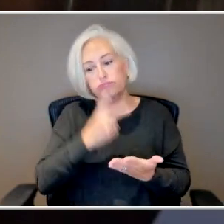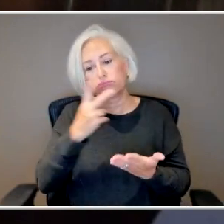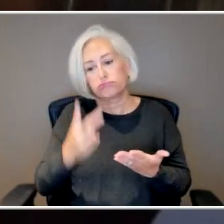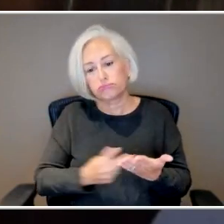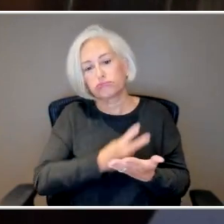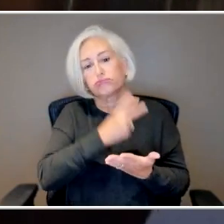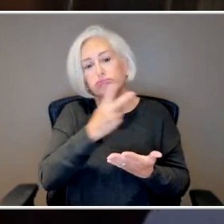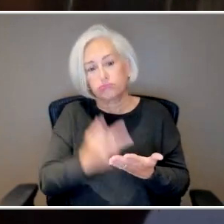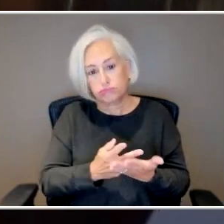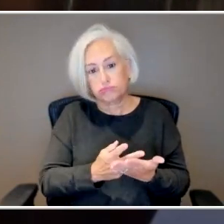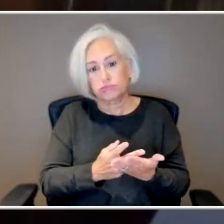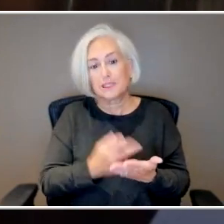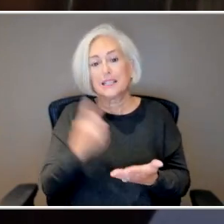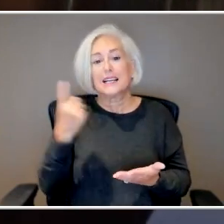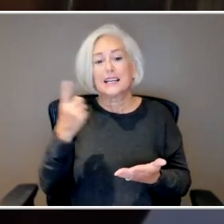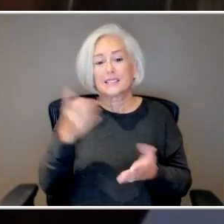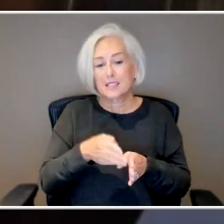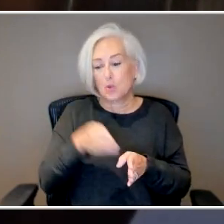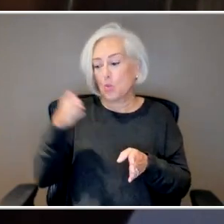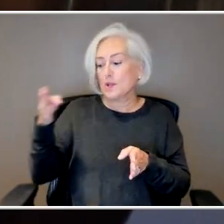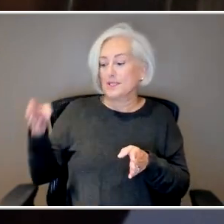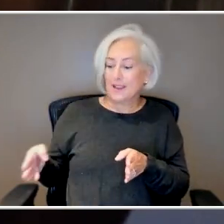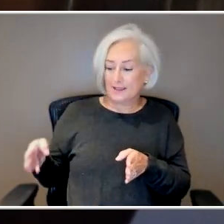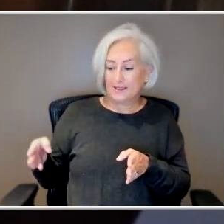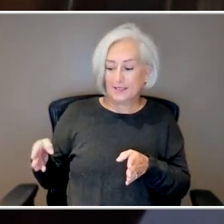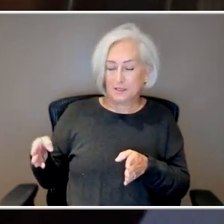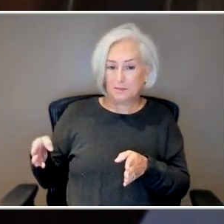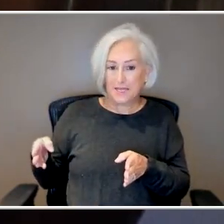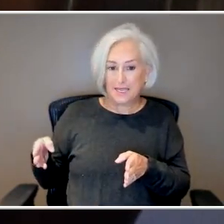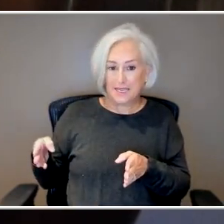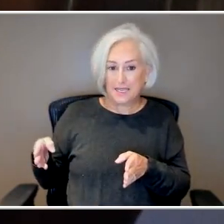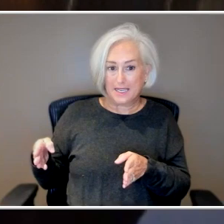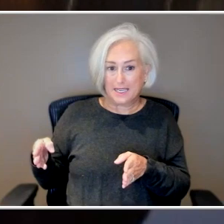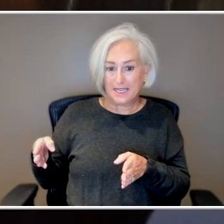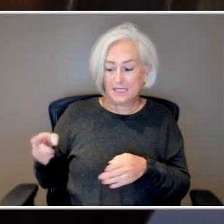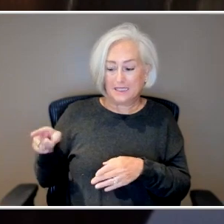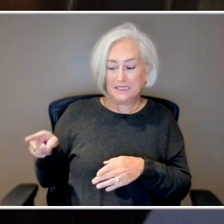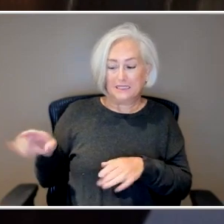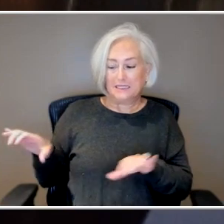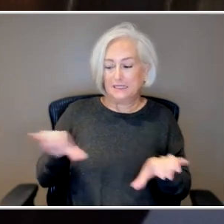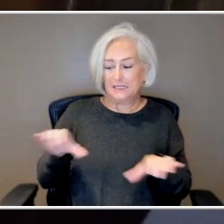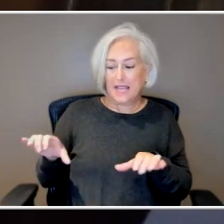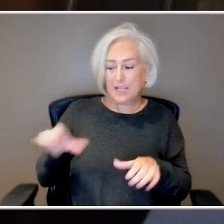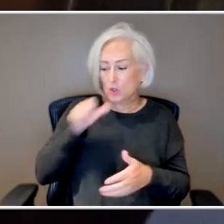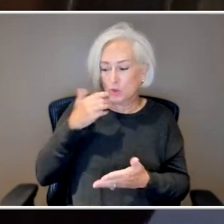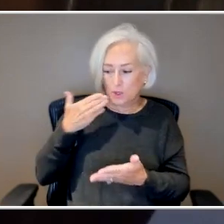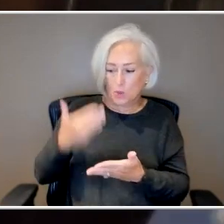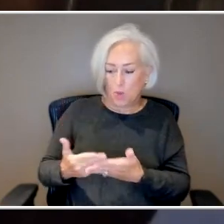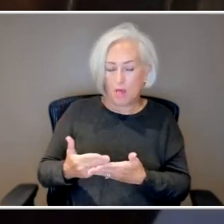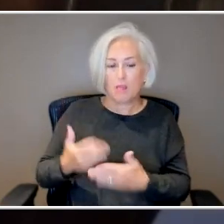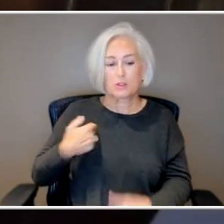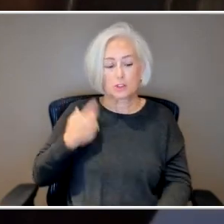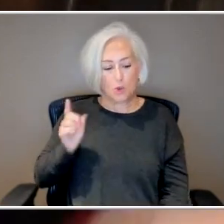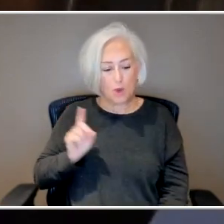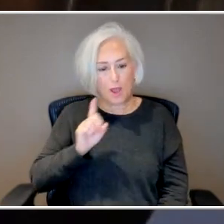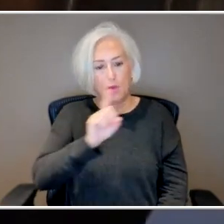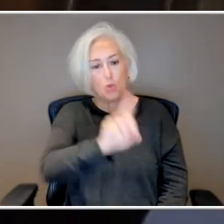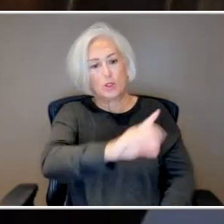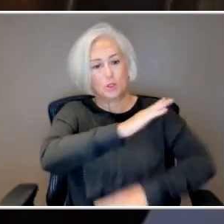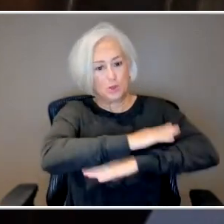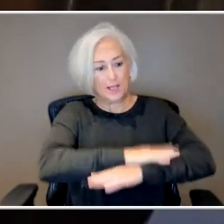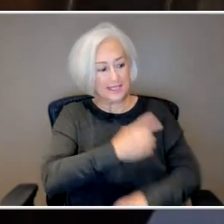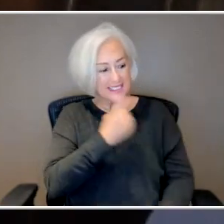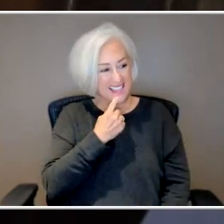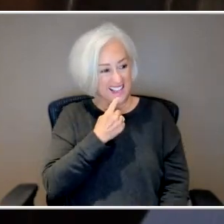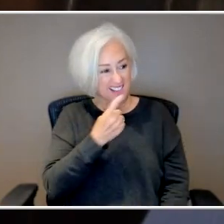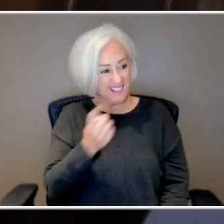somebody next to me, here I am, the nurse, wasn't doing well. So I walked up to the nurse's station and said, there's a person next